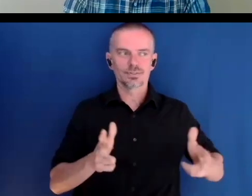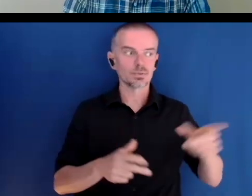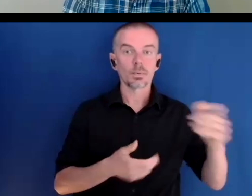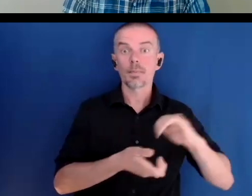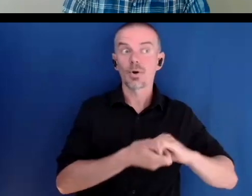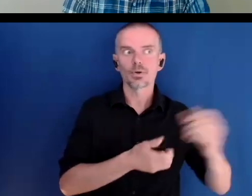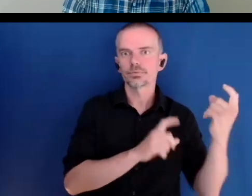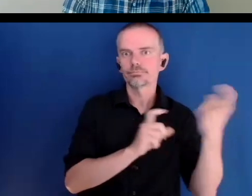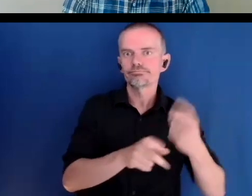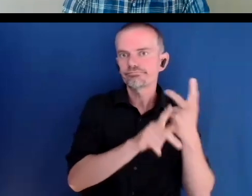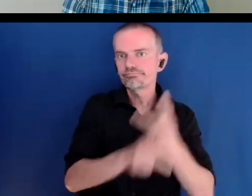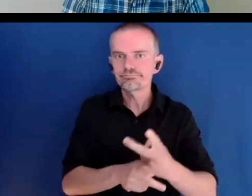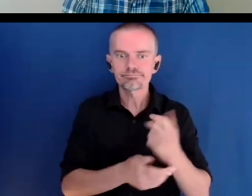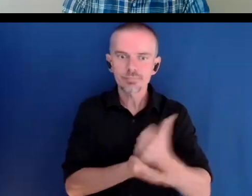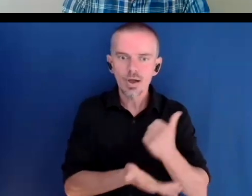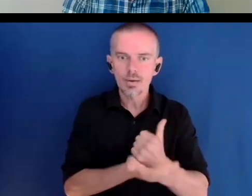there.